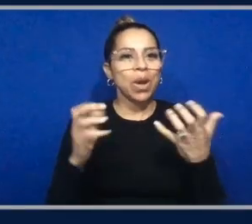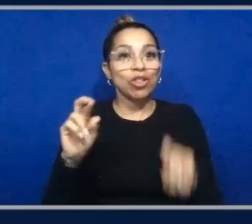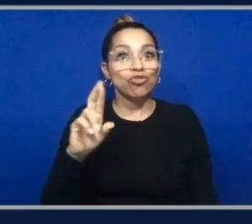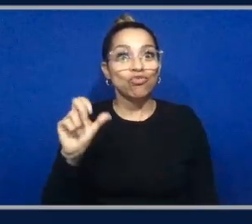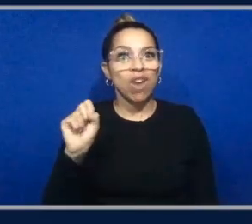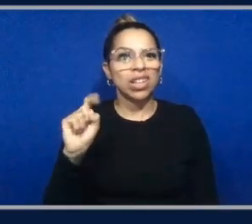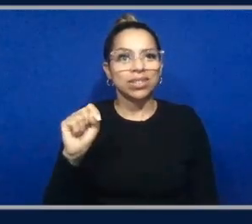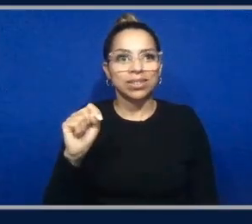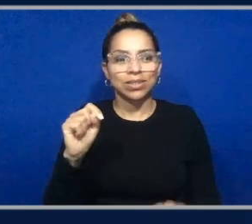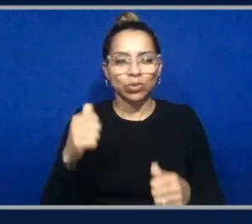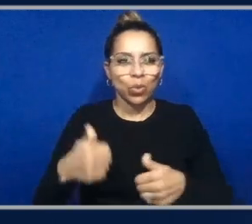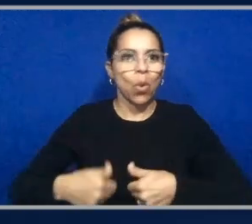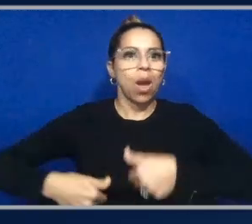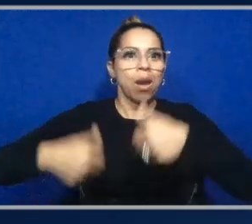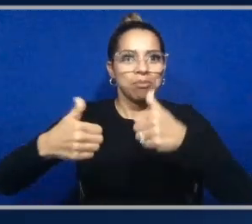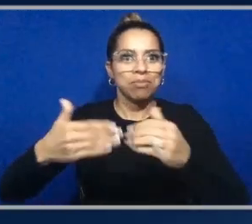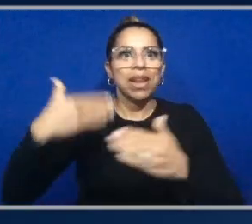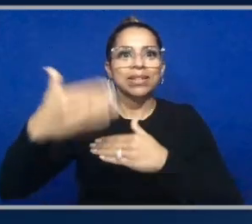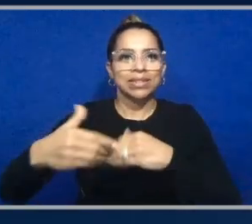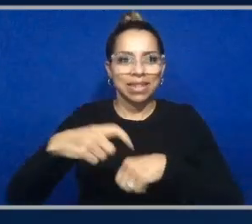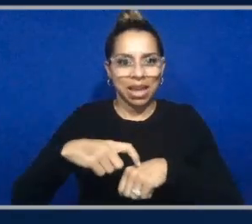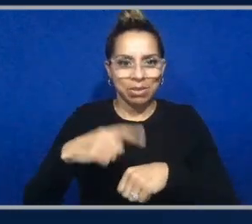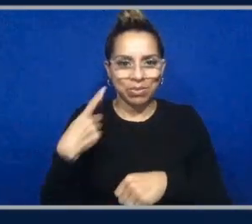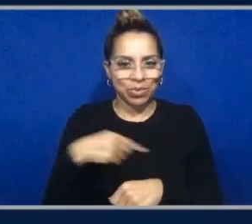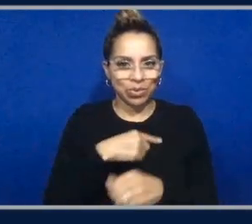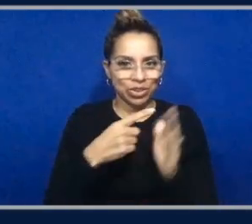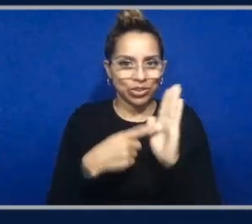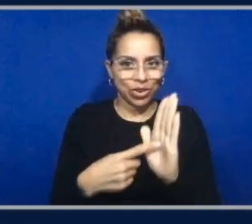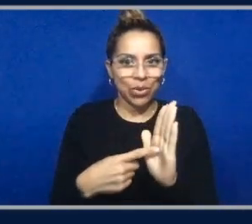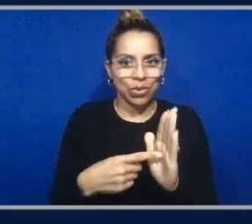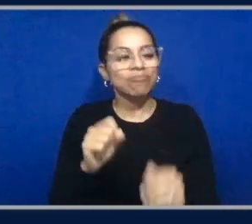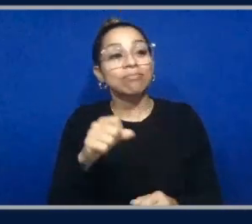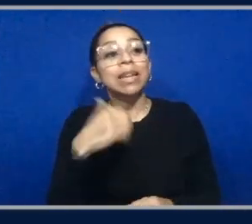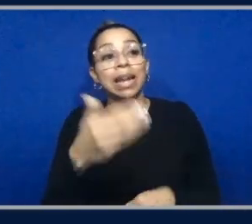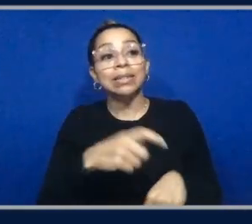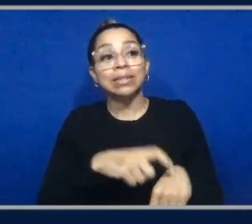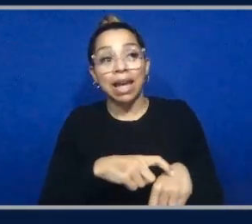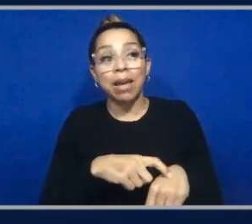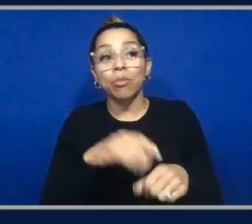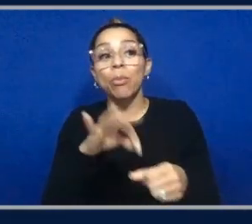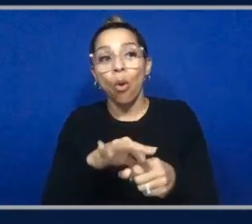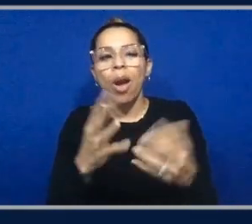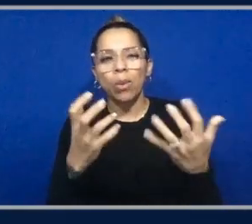time AJ and I show up on the stream, I want to see those numbers go up. Yes, and those